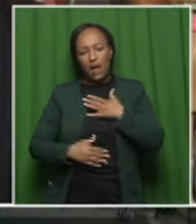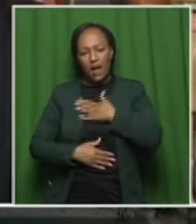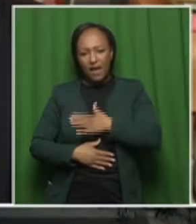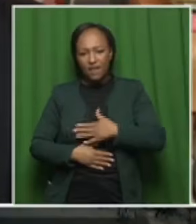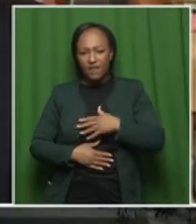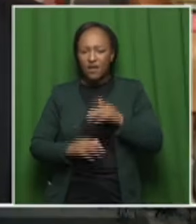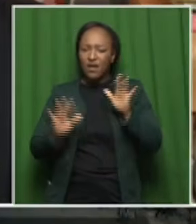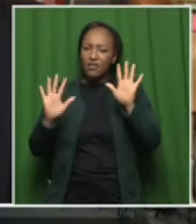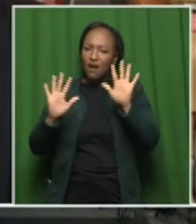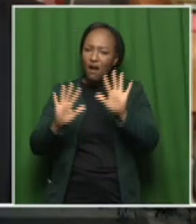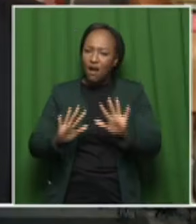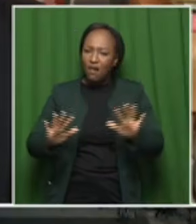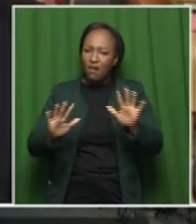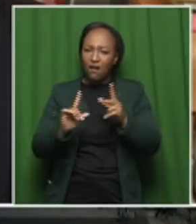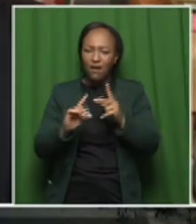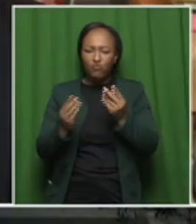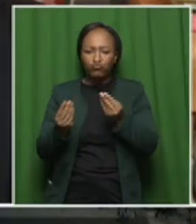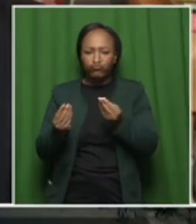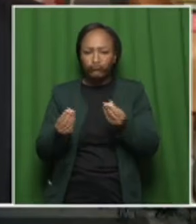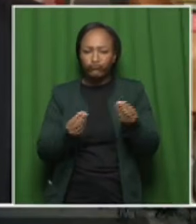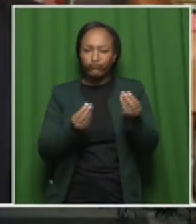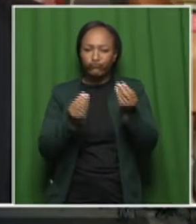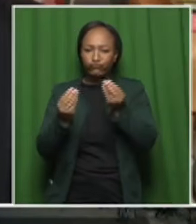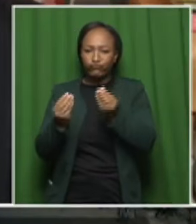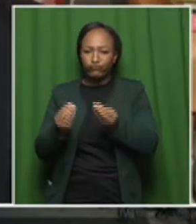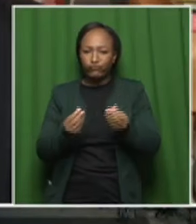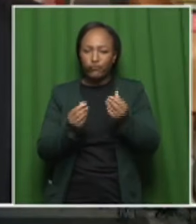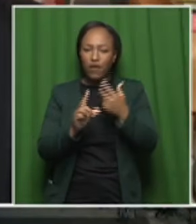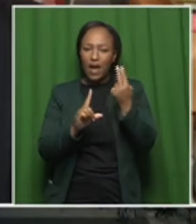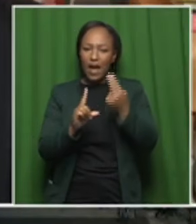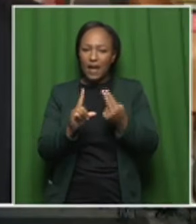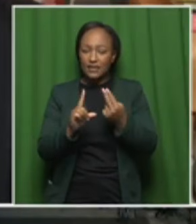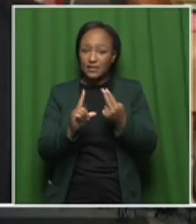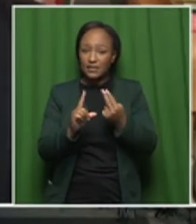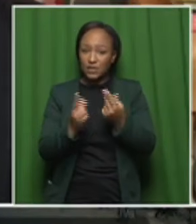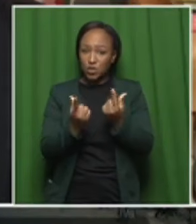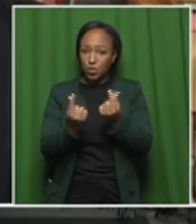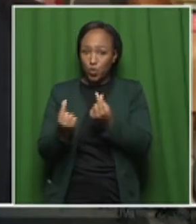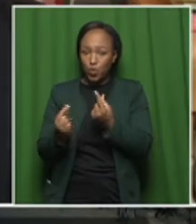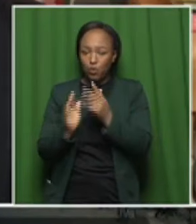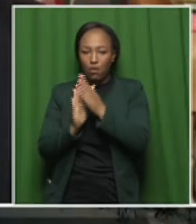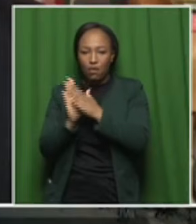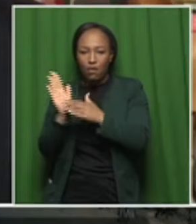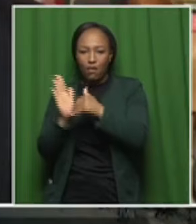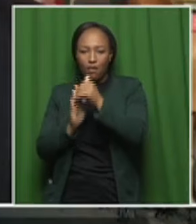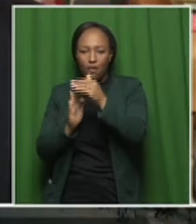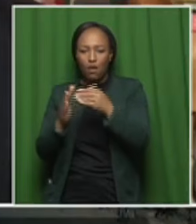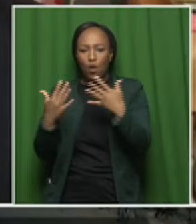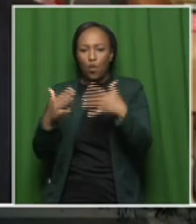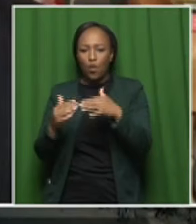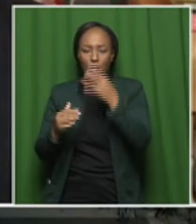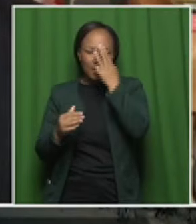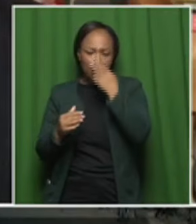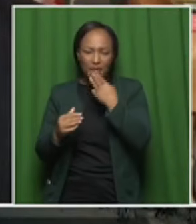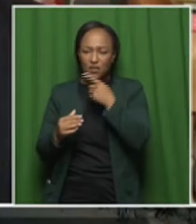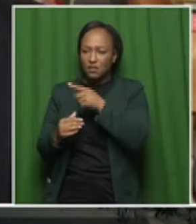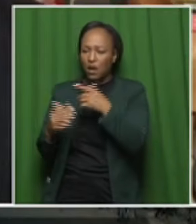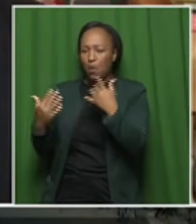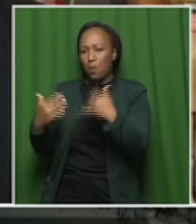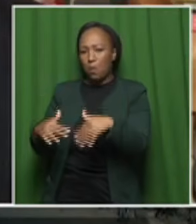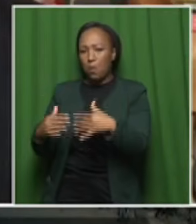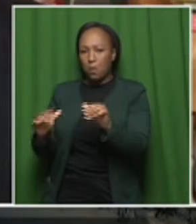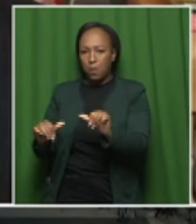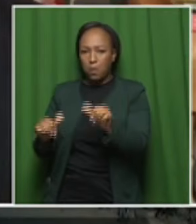the textures, the mixed art forms that you're using, it really is coming to the fore based on those images. And the importance